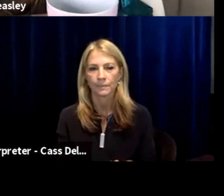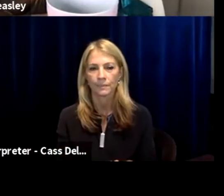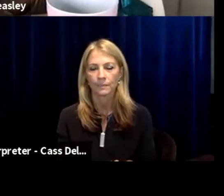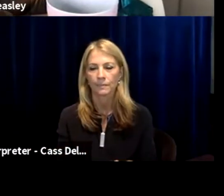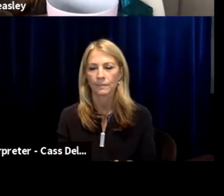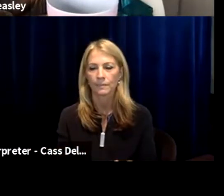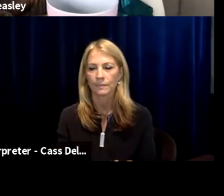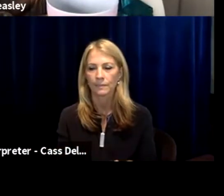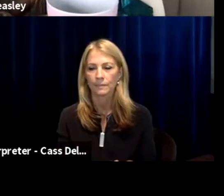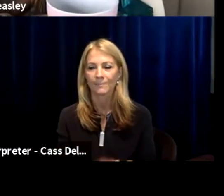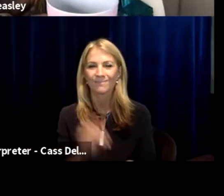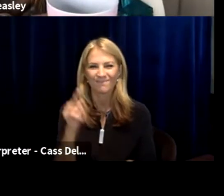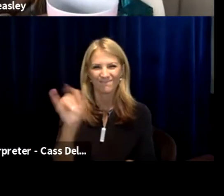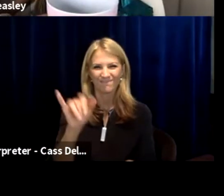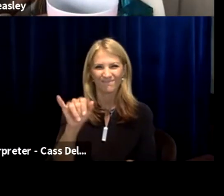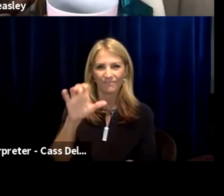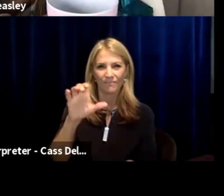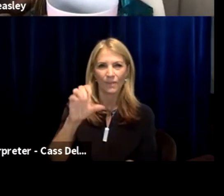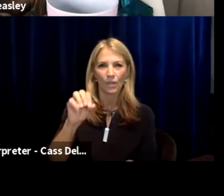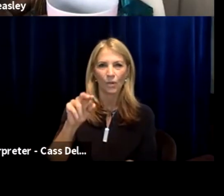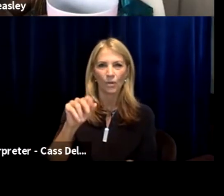Like Corinne is doing right now.